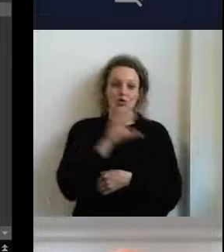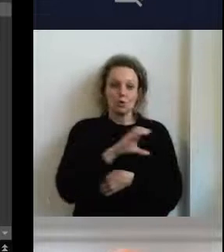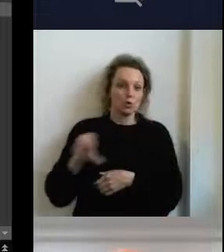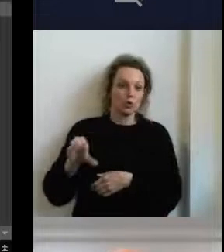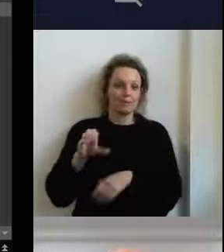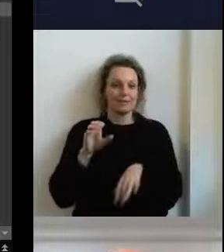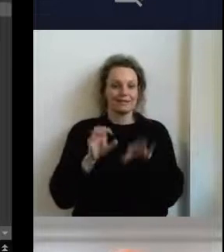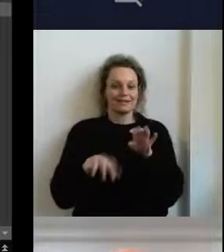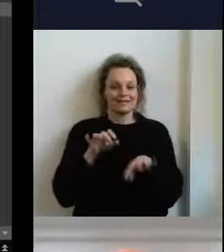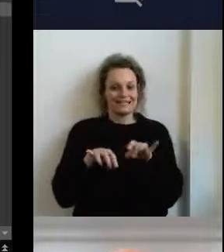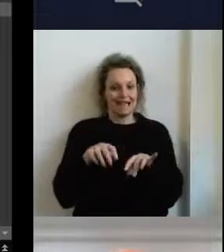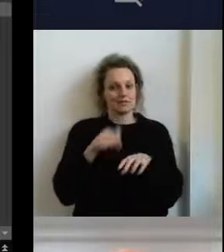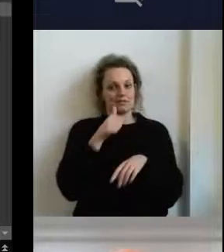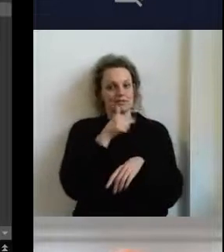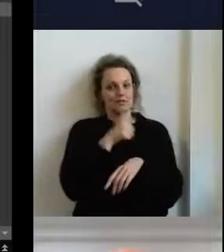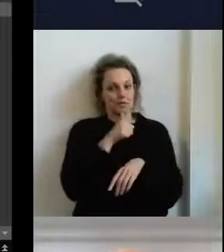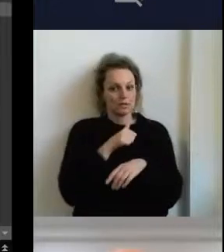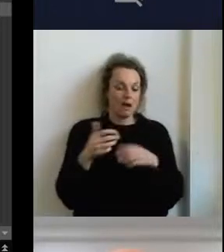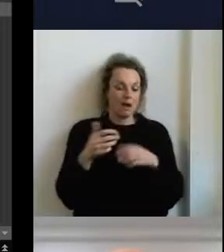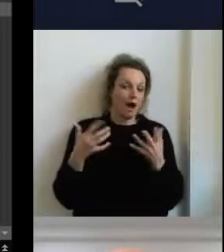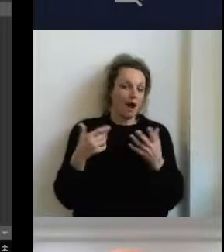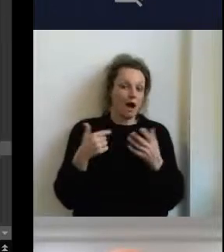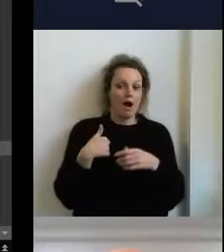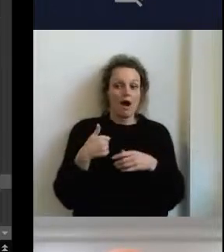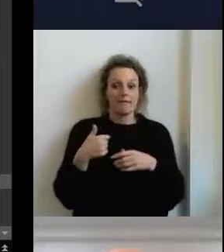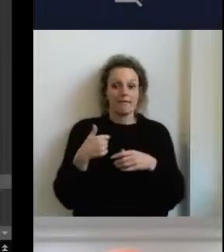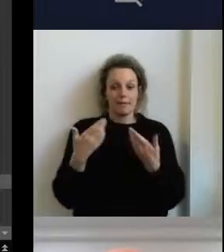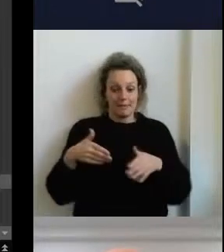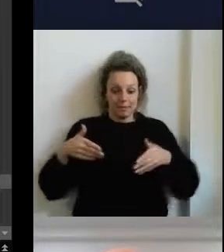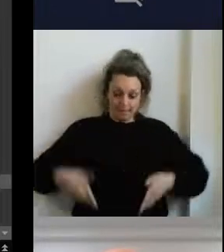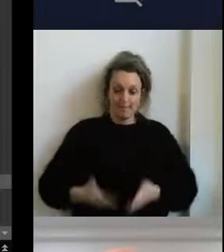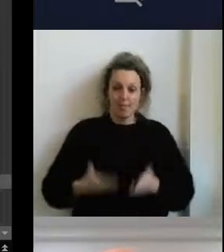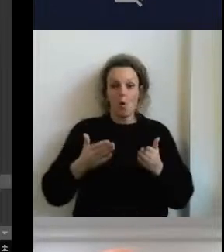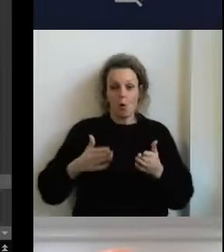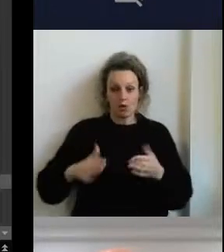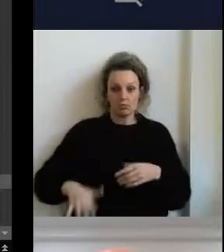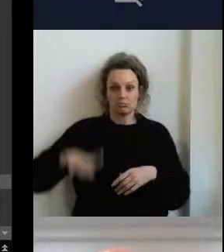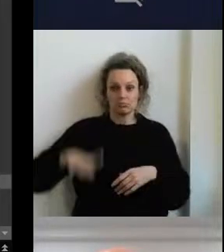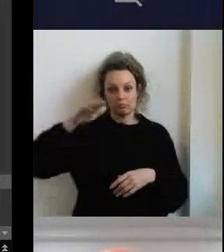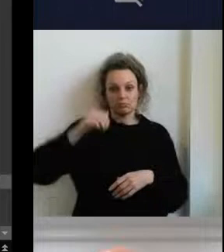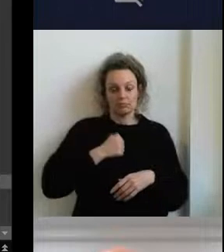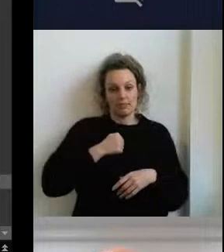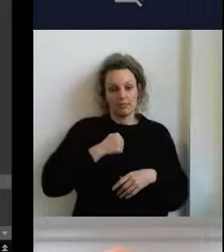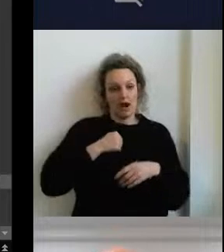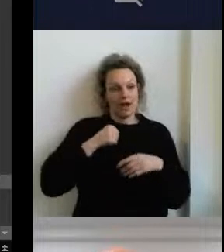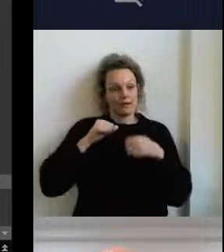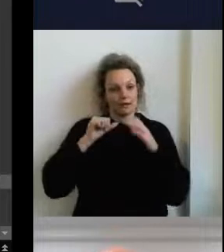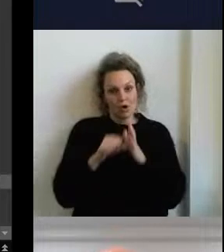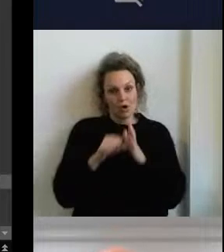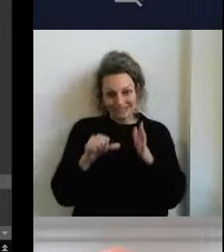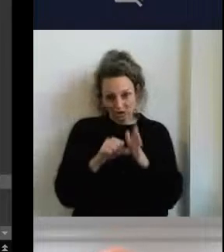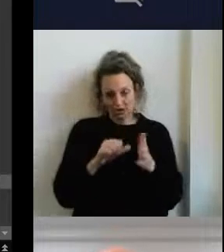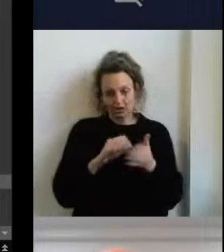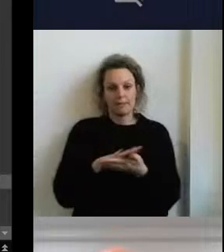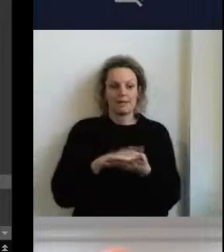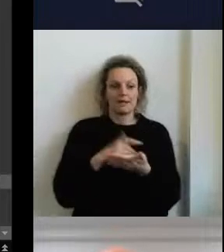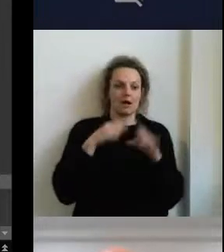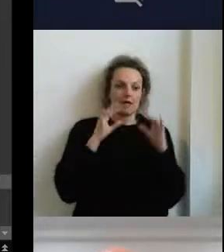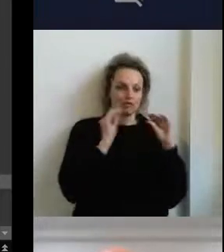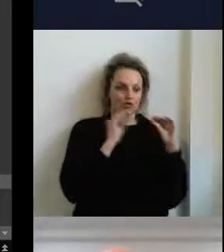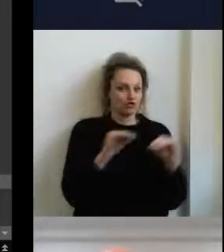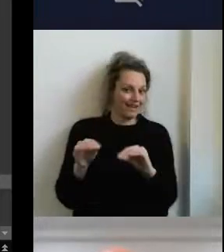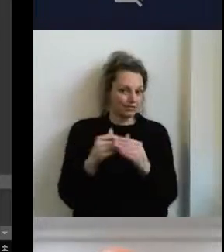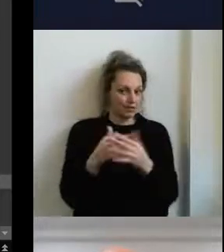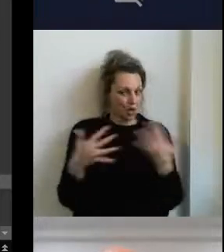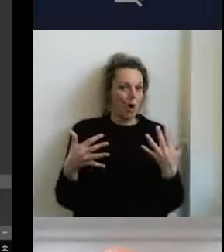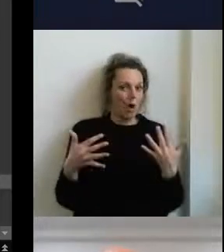But I've used a lot. I've been born with my condition, nystagmus, and I've trained a lot of people over the years. Obviously, not as many as you